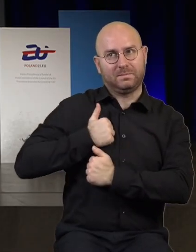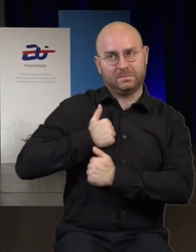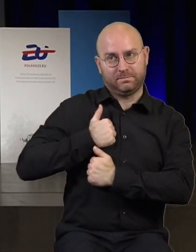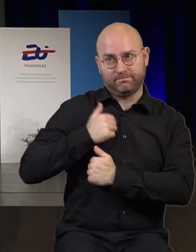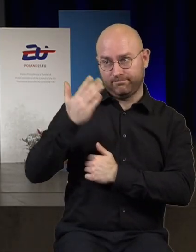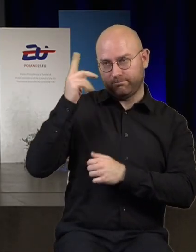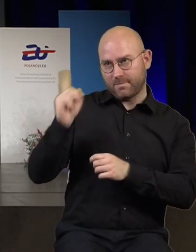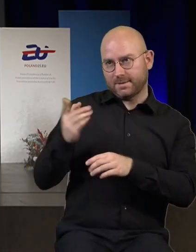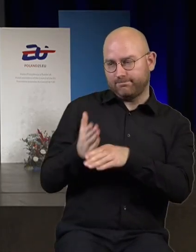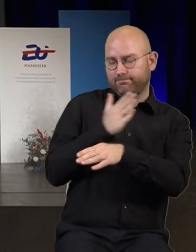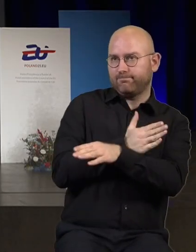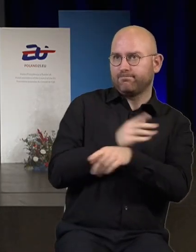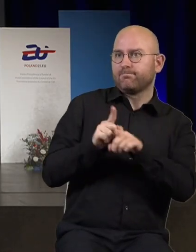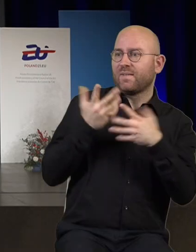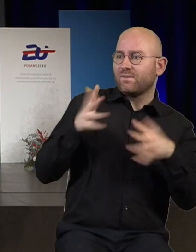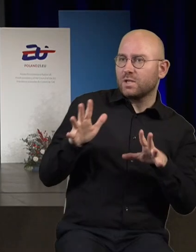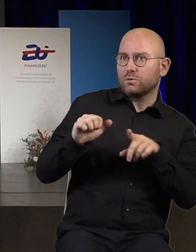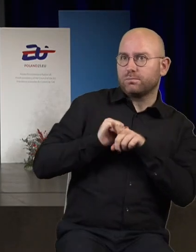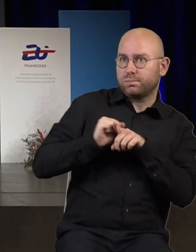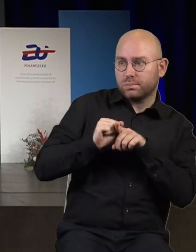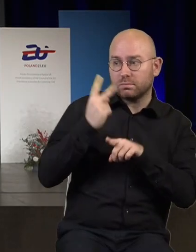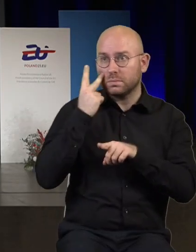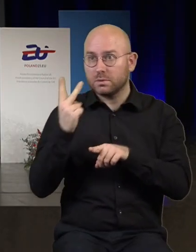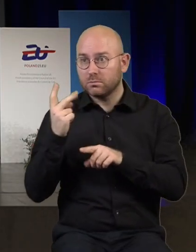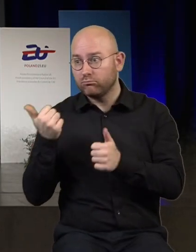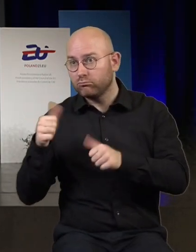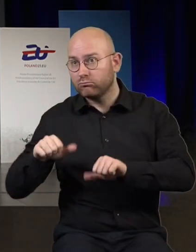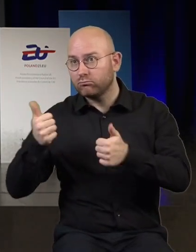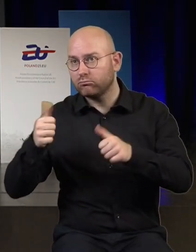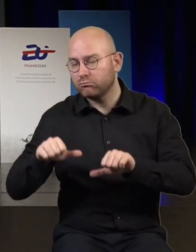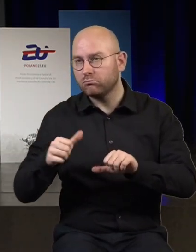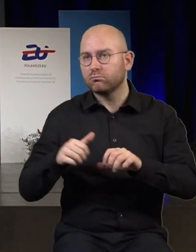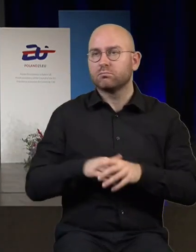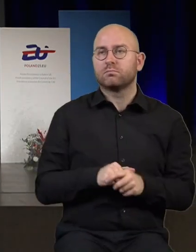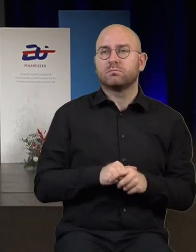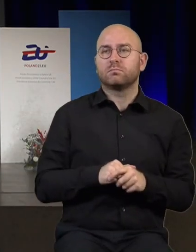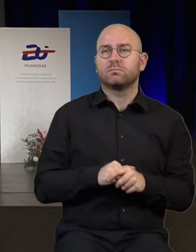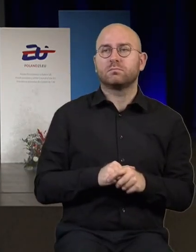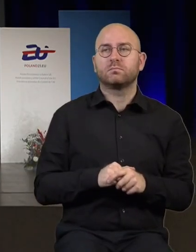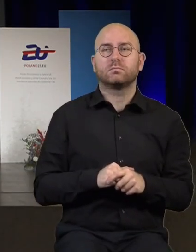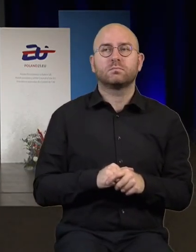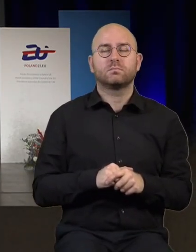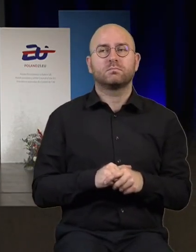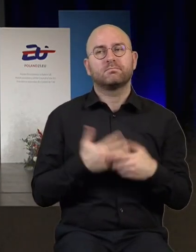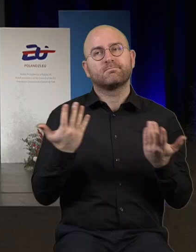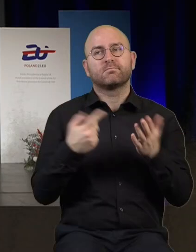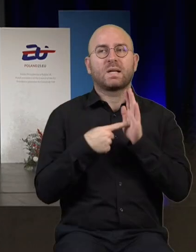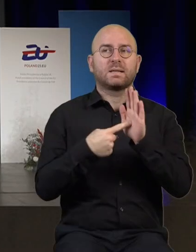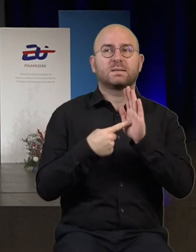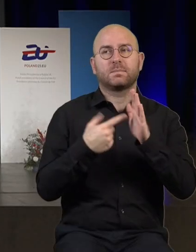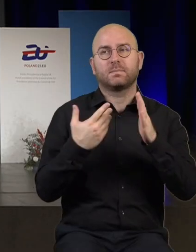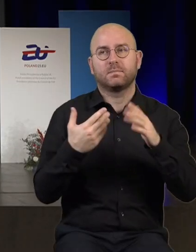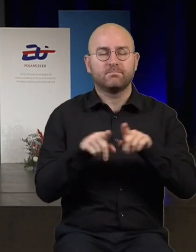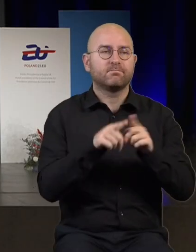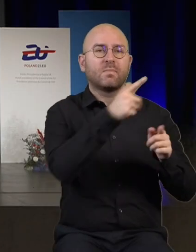Antwerp to Warsaw within the 5 days that we require. We all know it won't work. But that's the only